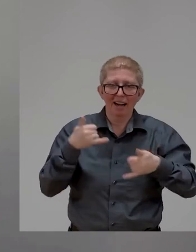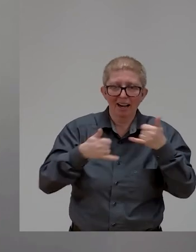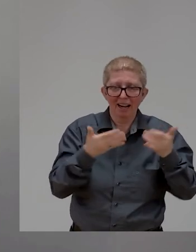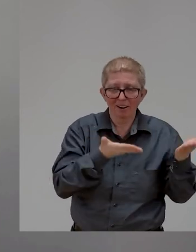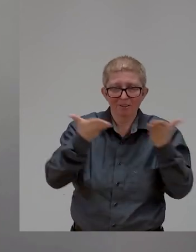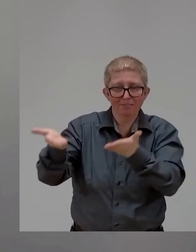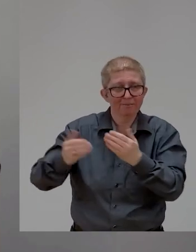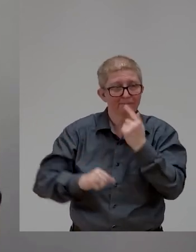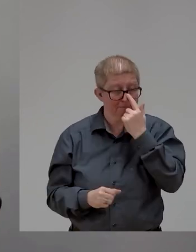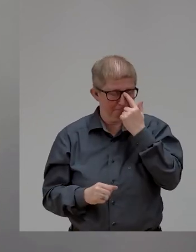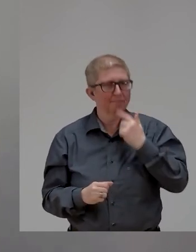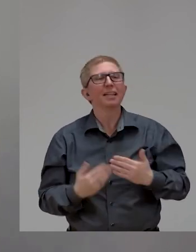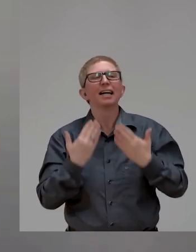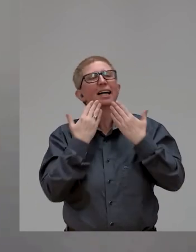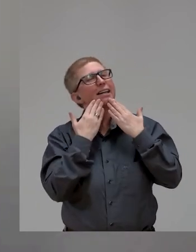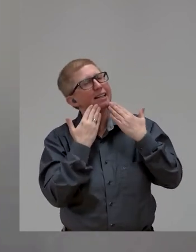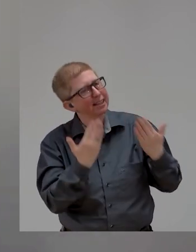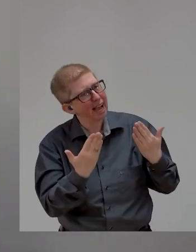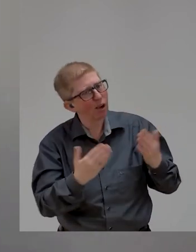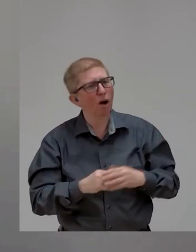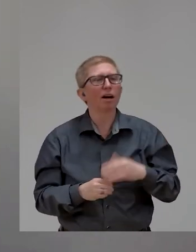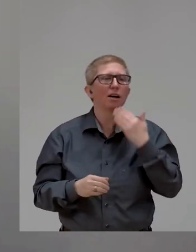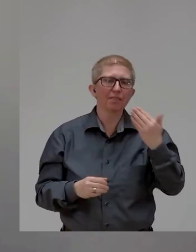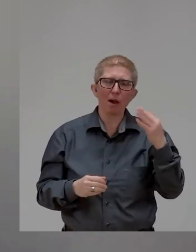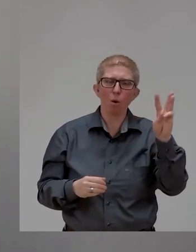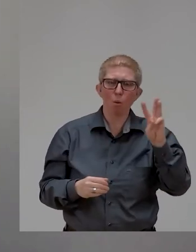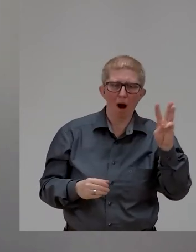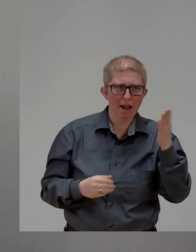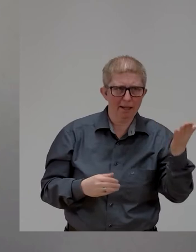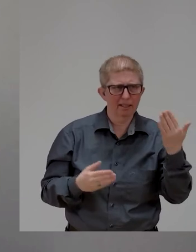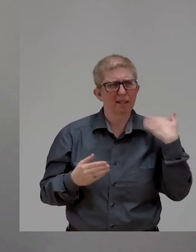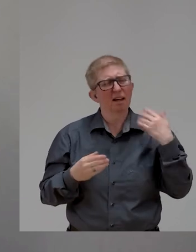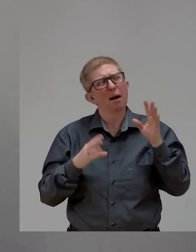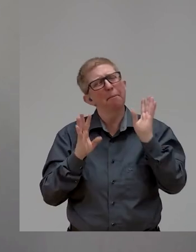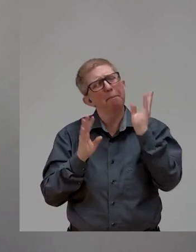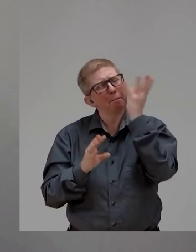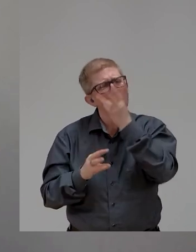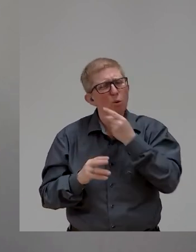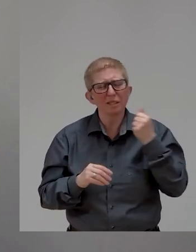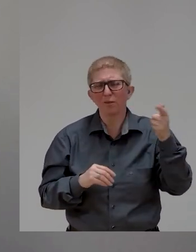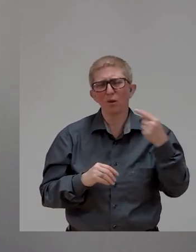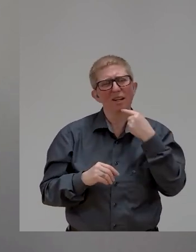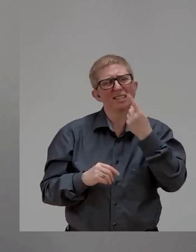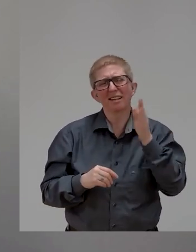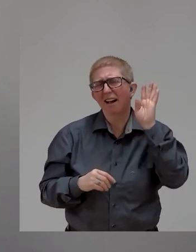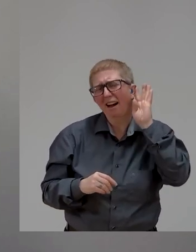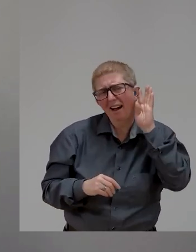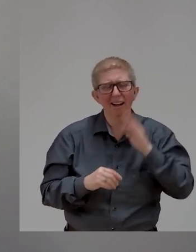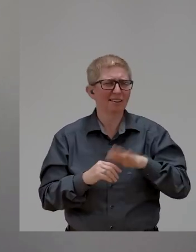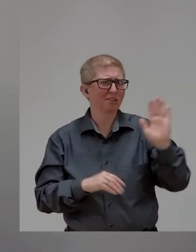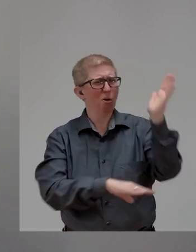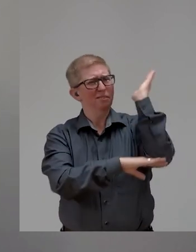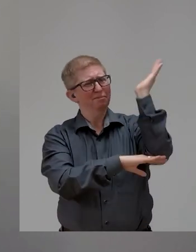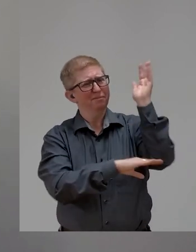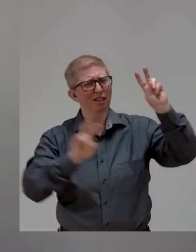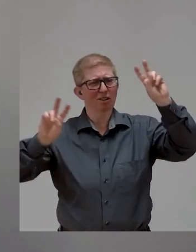Thank you, Ms. Waly. It is wonderful to hear, particularly your statement about the disability